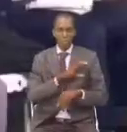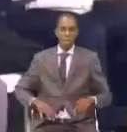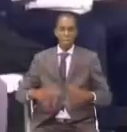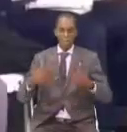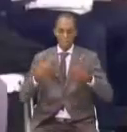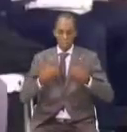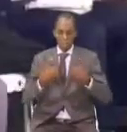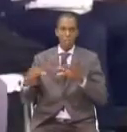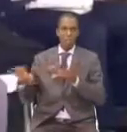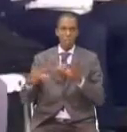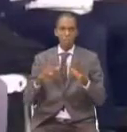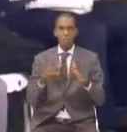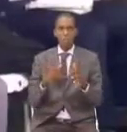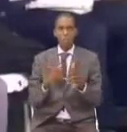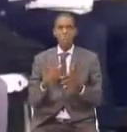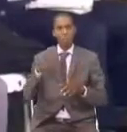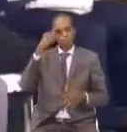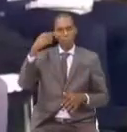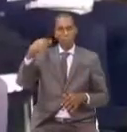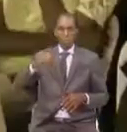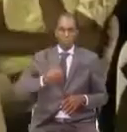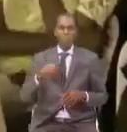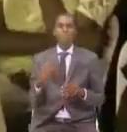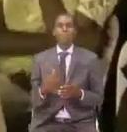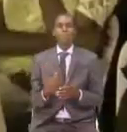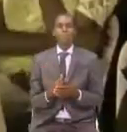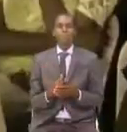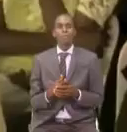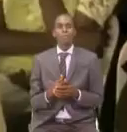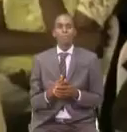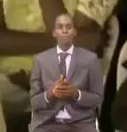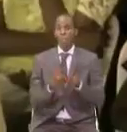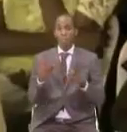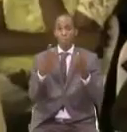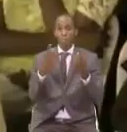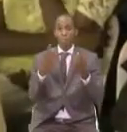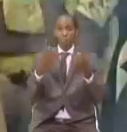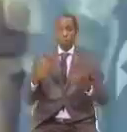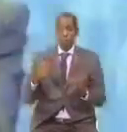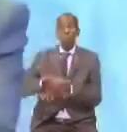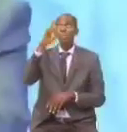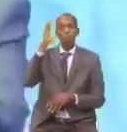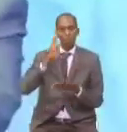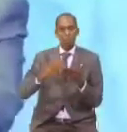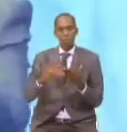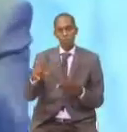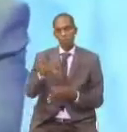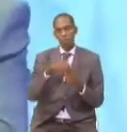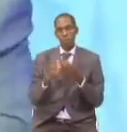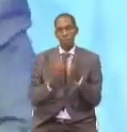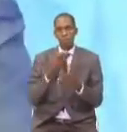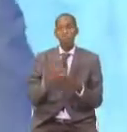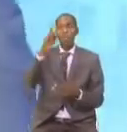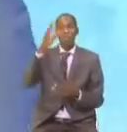said, Christ has done it for me. And as you come tonight, he will forgive you. He will